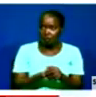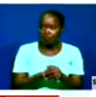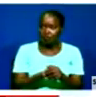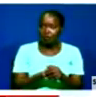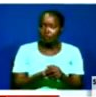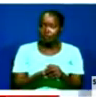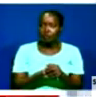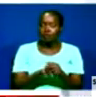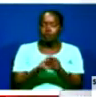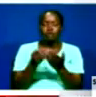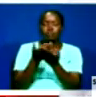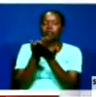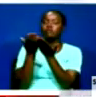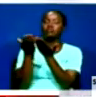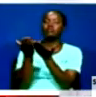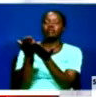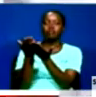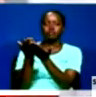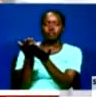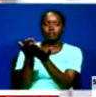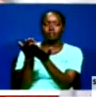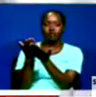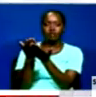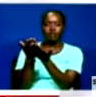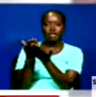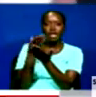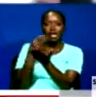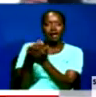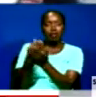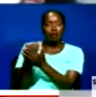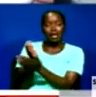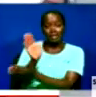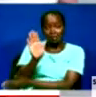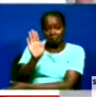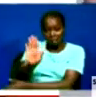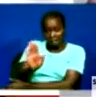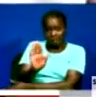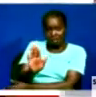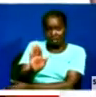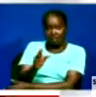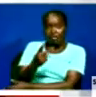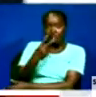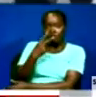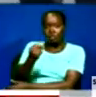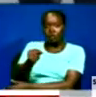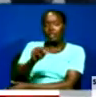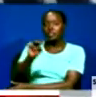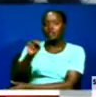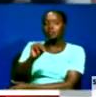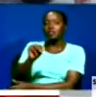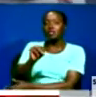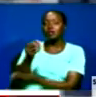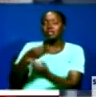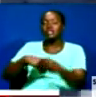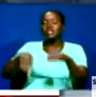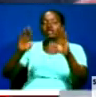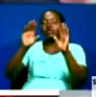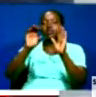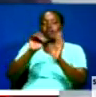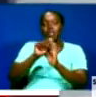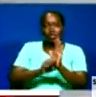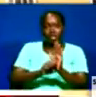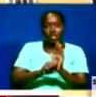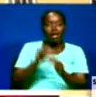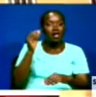Deputy President Rigathi Gachagua will receive back his 200 million shillings that he had forfeited to the state in an alleged